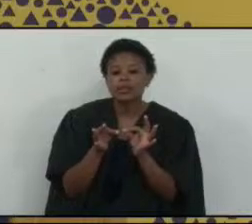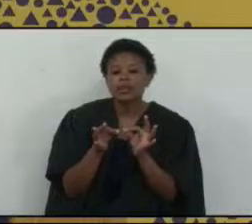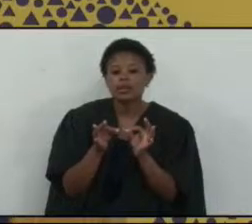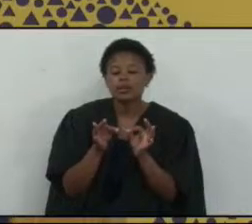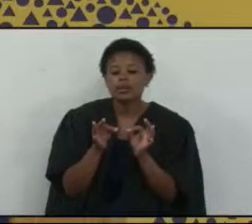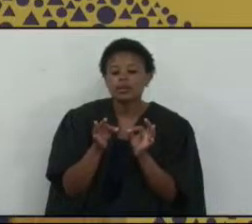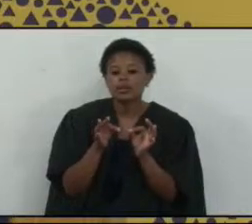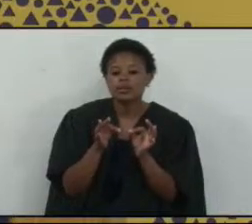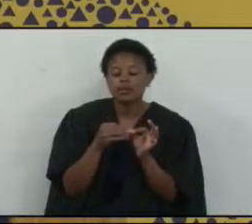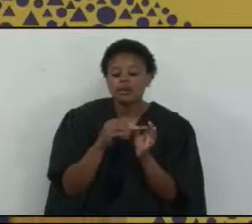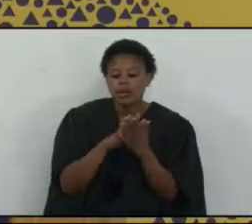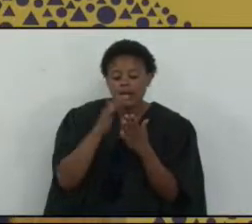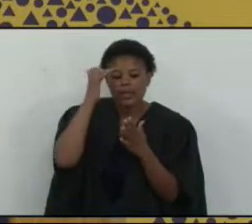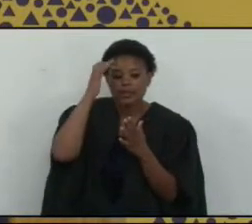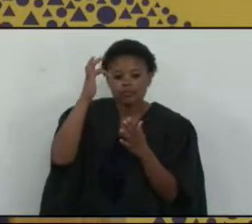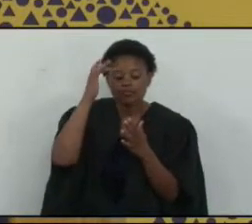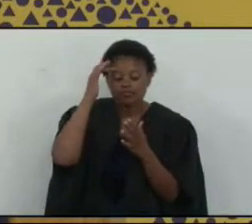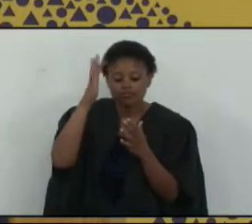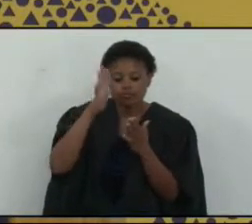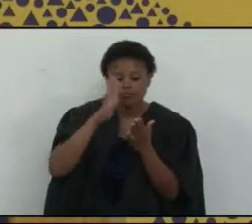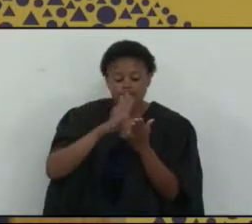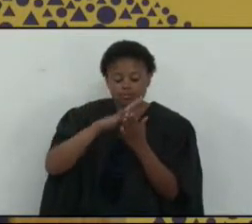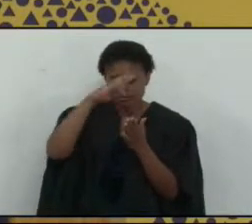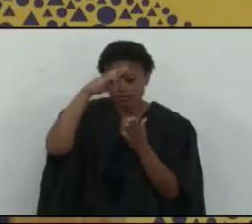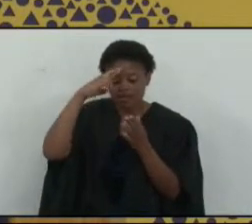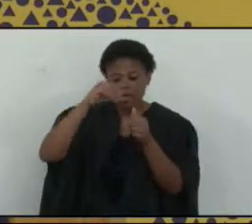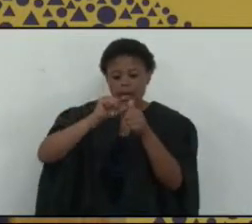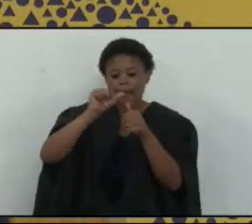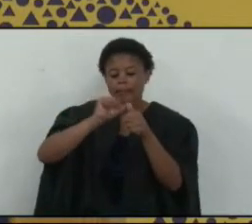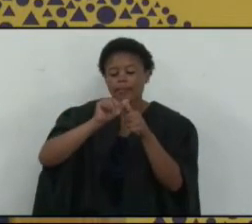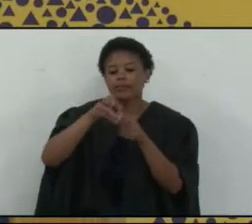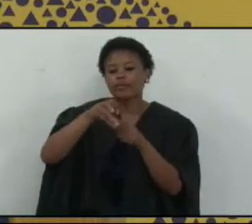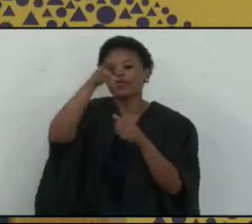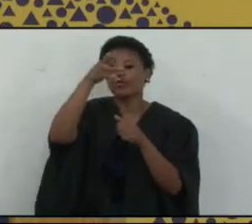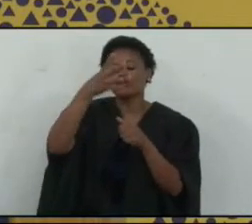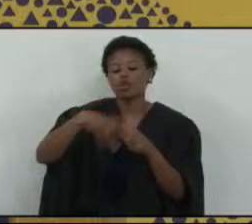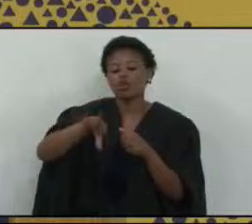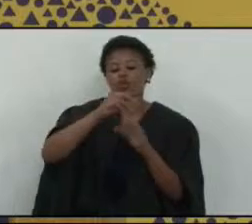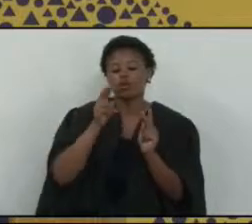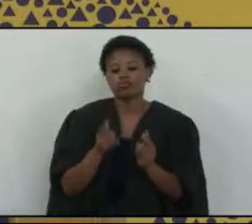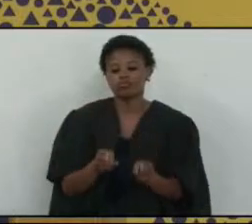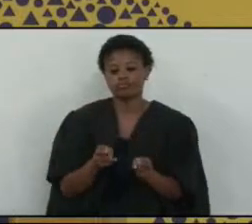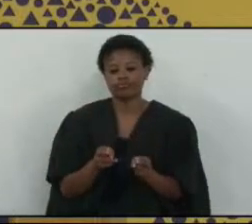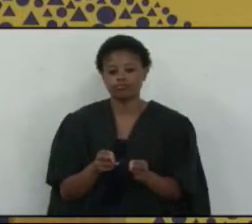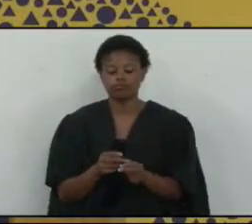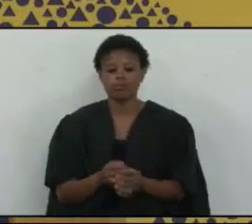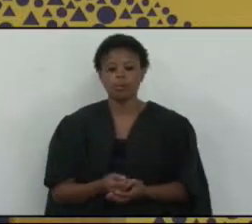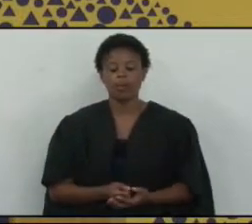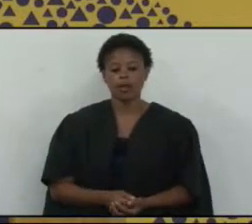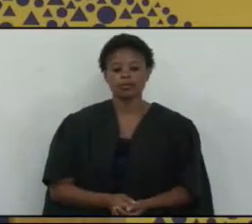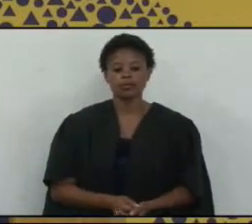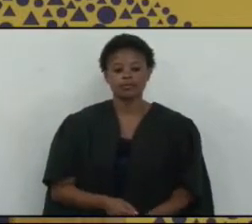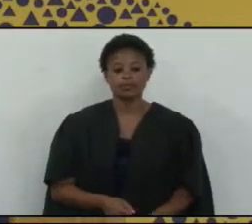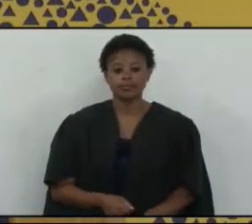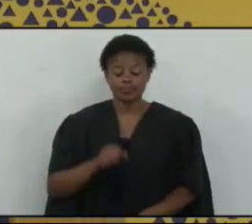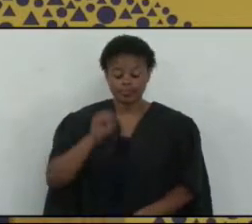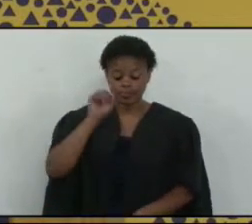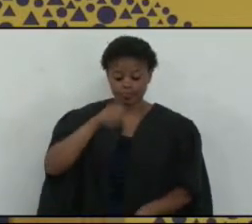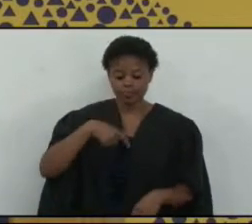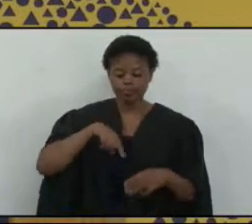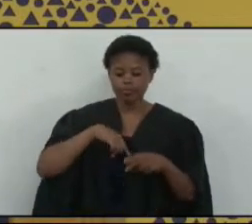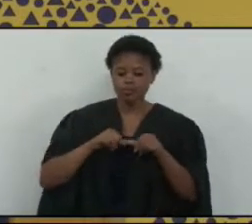and imagining and realizing a better future for all humanity. Yet, even with